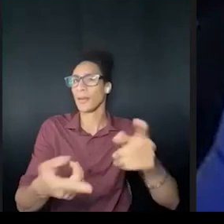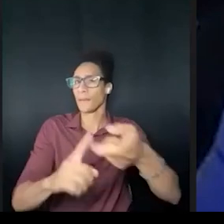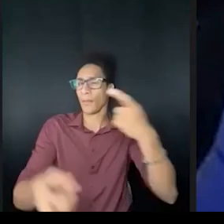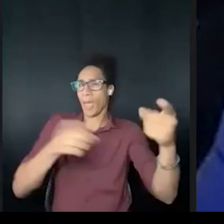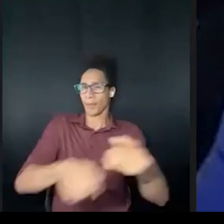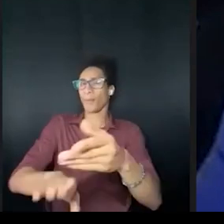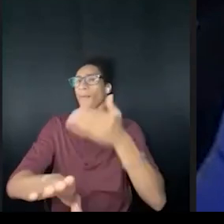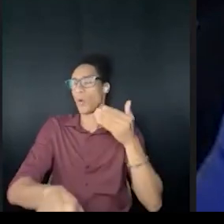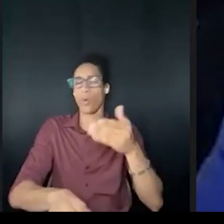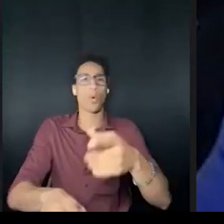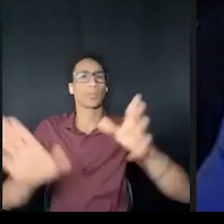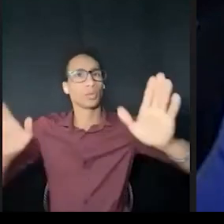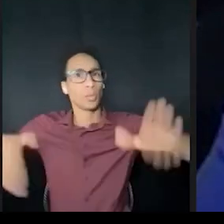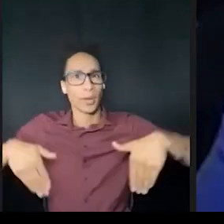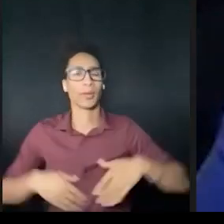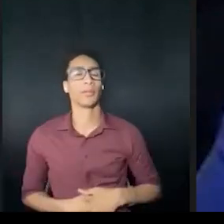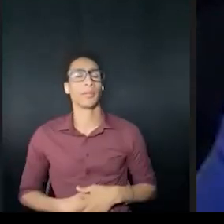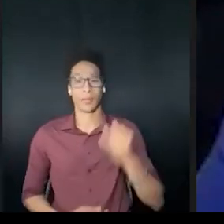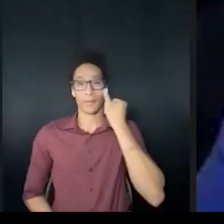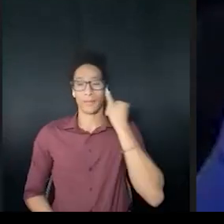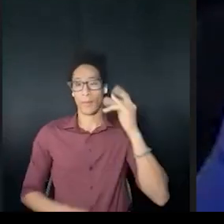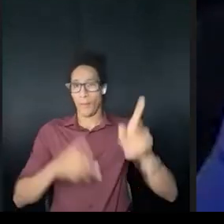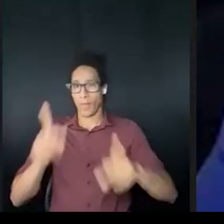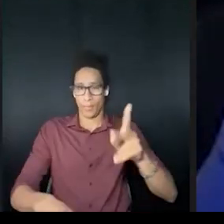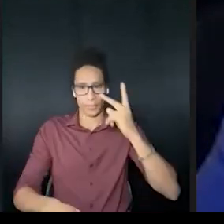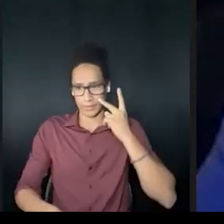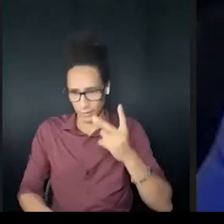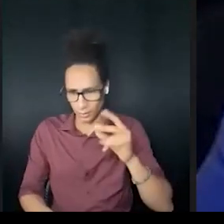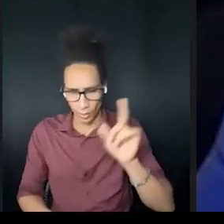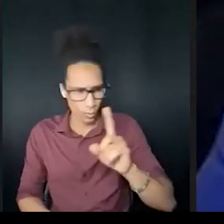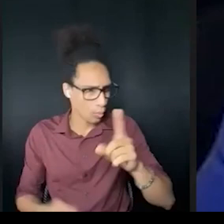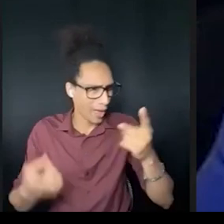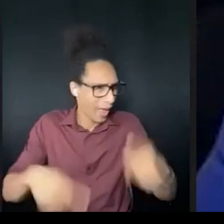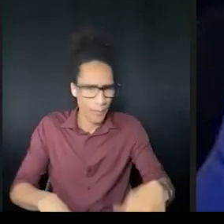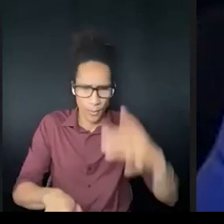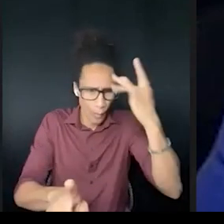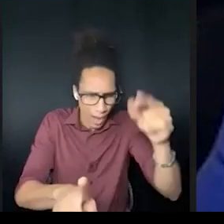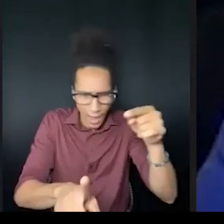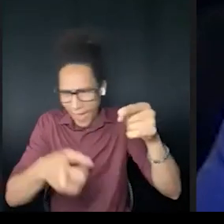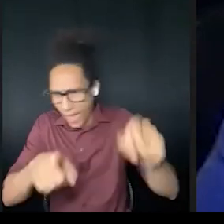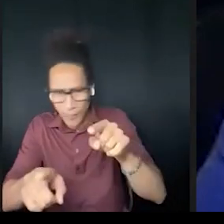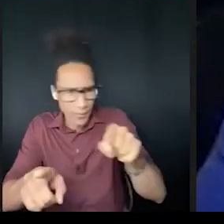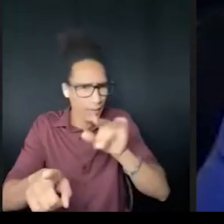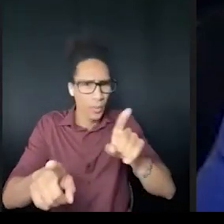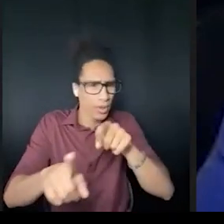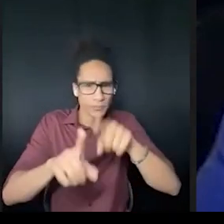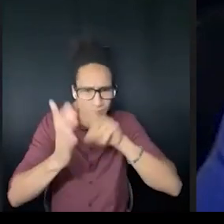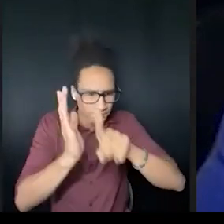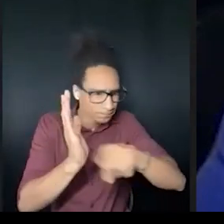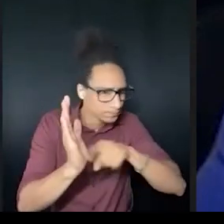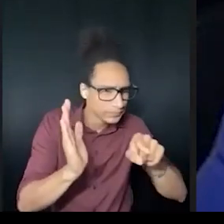Mm-hmm. You know, if people can see the connection to see where it is, they'll begin to change the